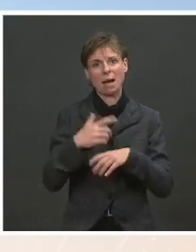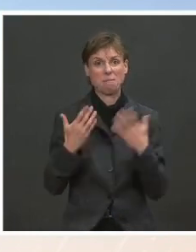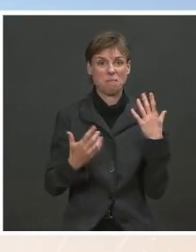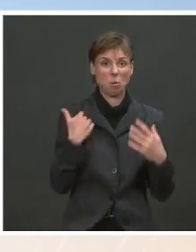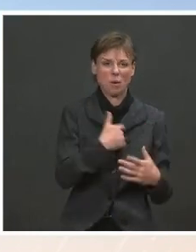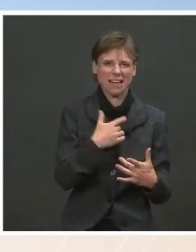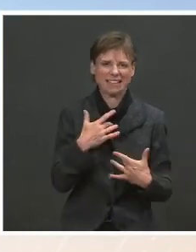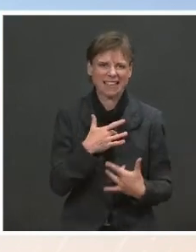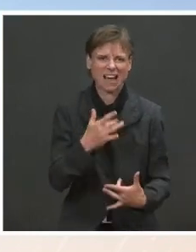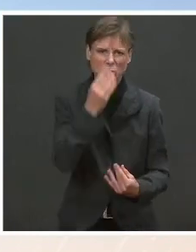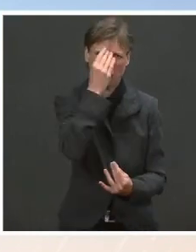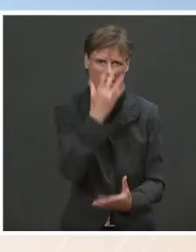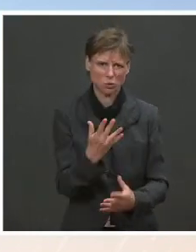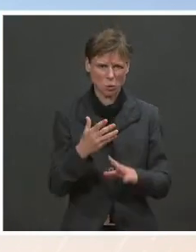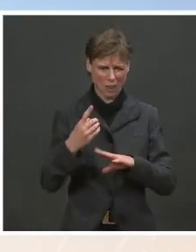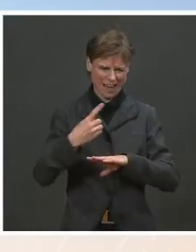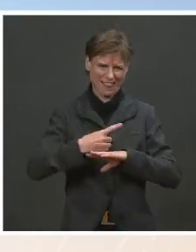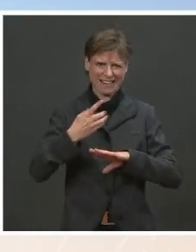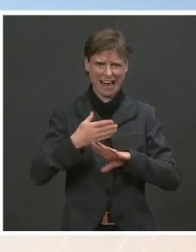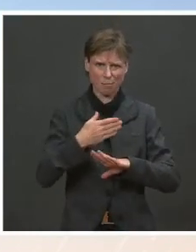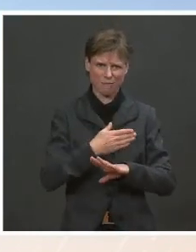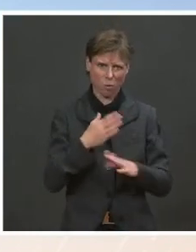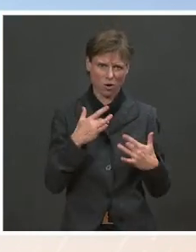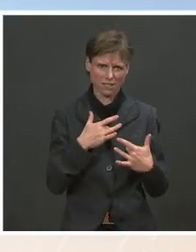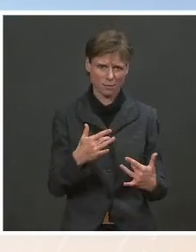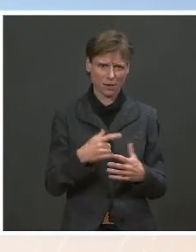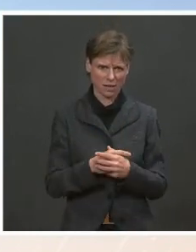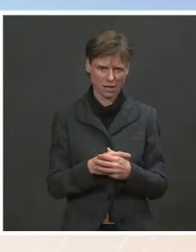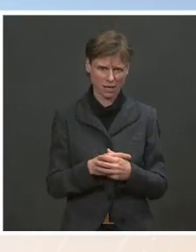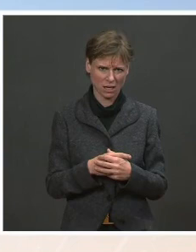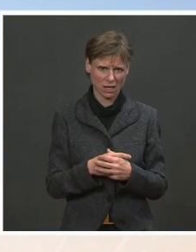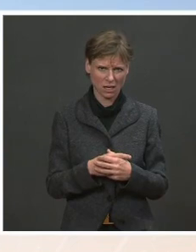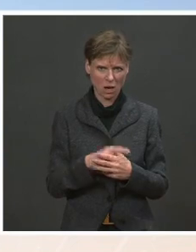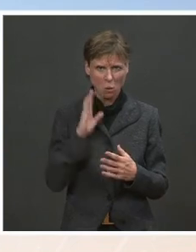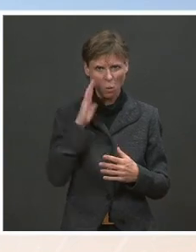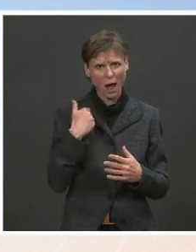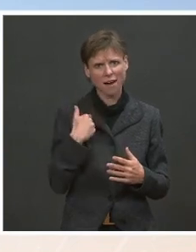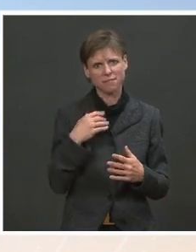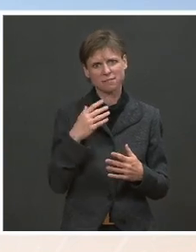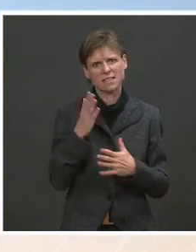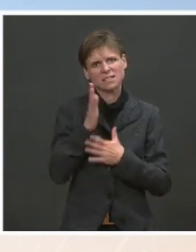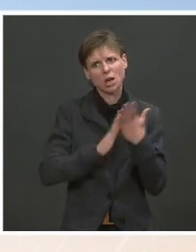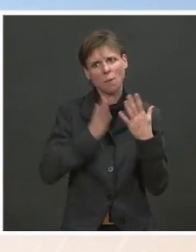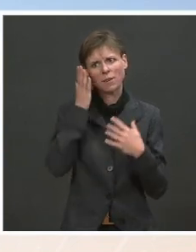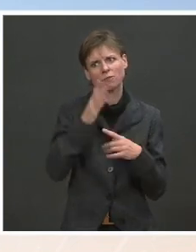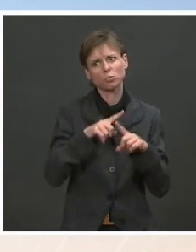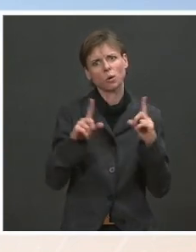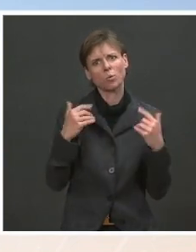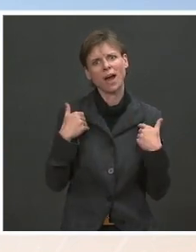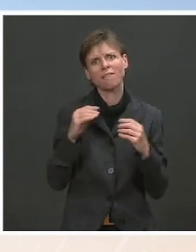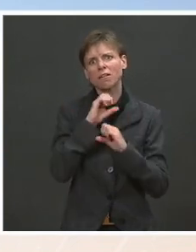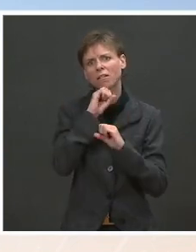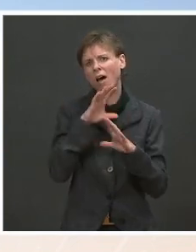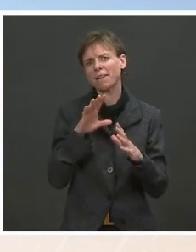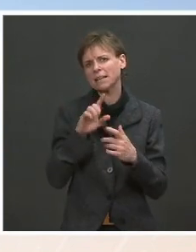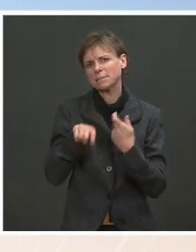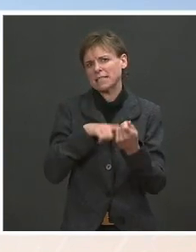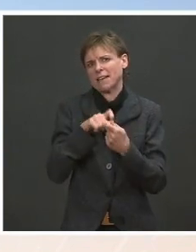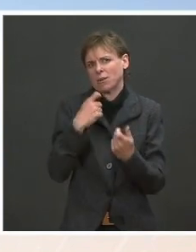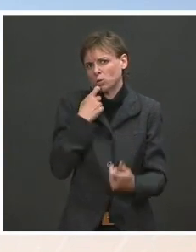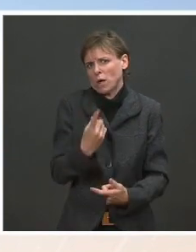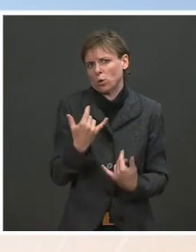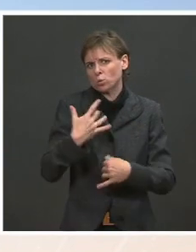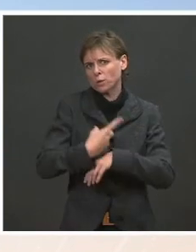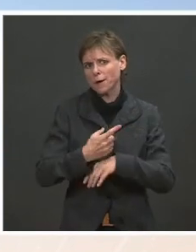before, but I'm sure he will have some in the near future, but I don't have any specific ones to preview for you today. And on the